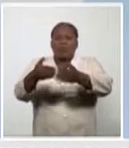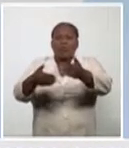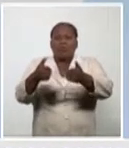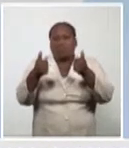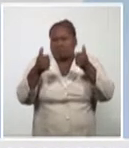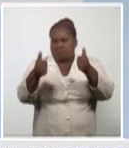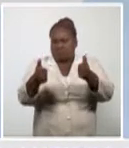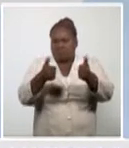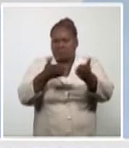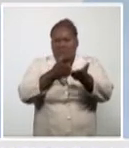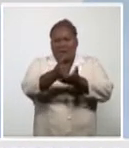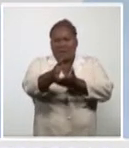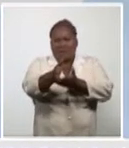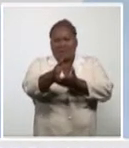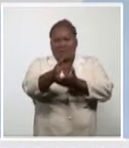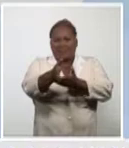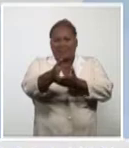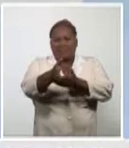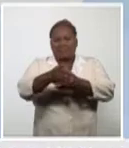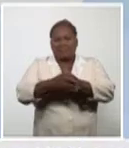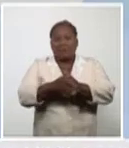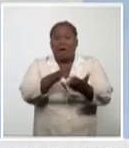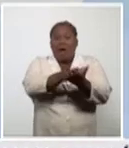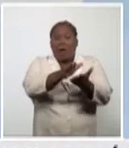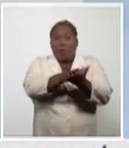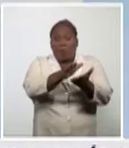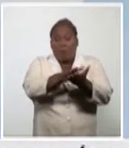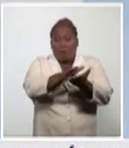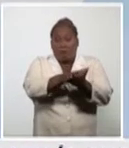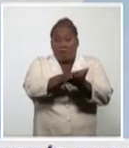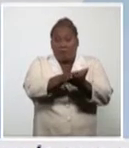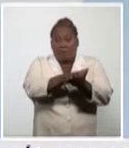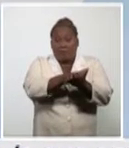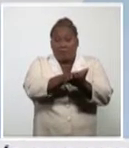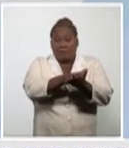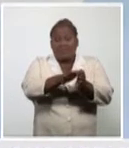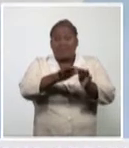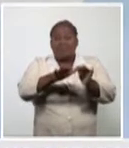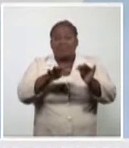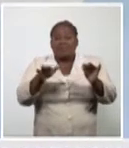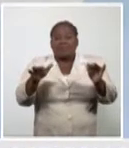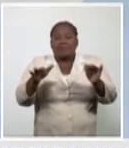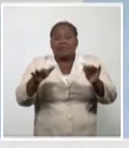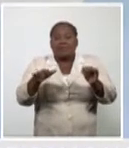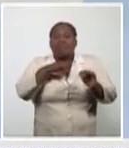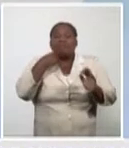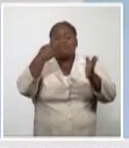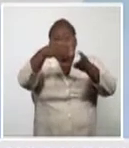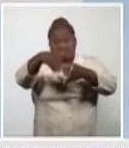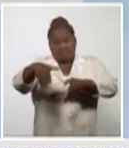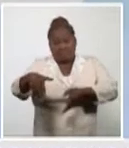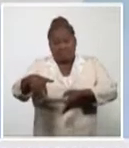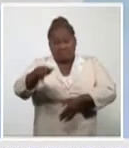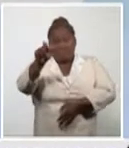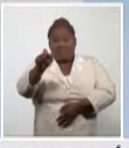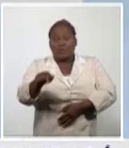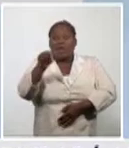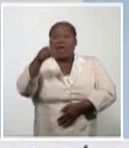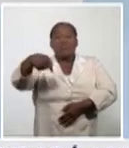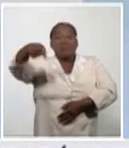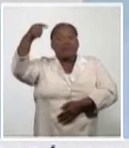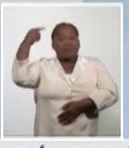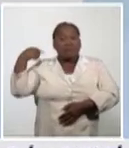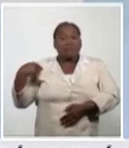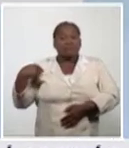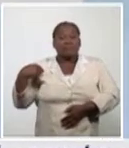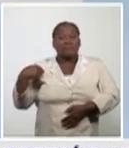were evaluated and evacuated back to their countries of origin. The country also accumulates